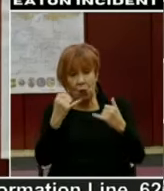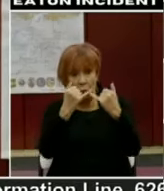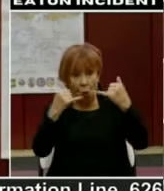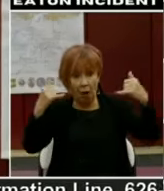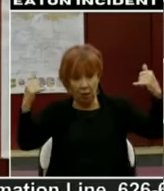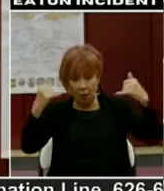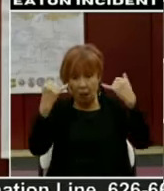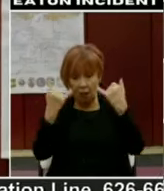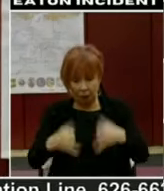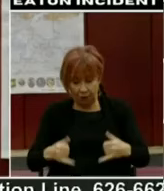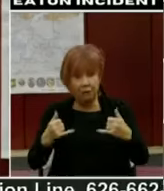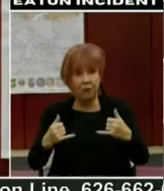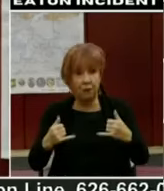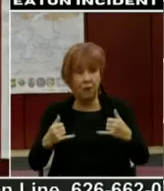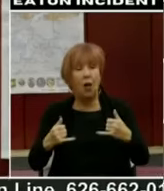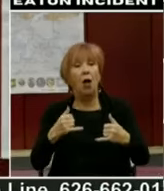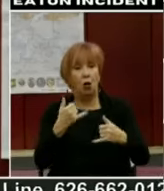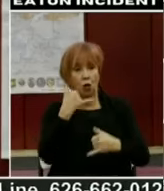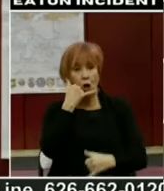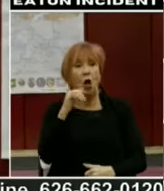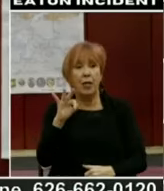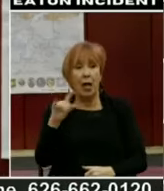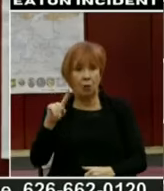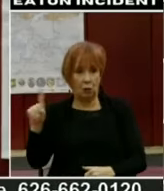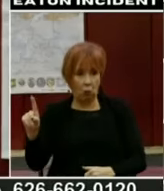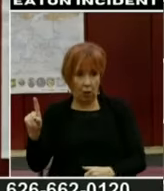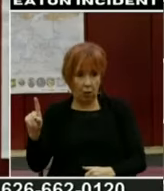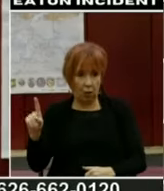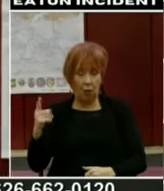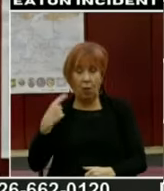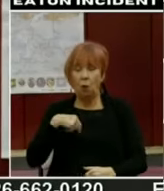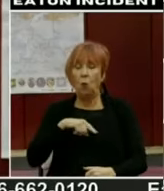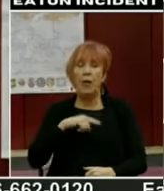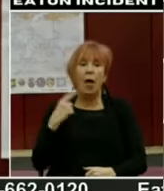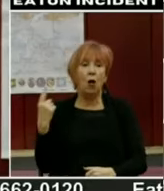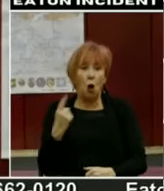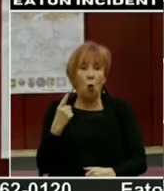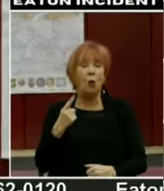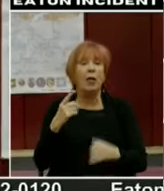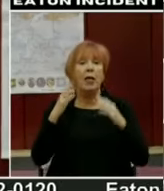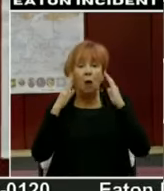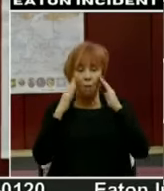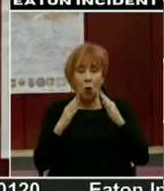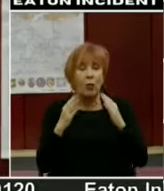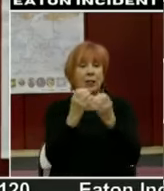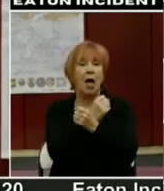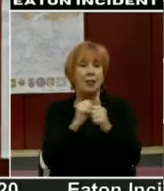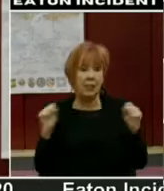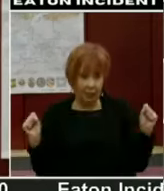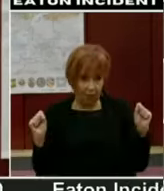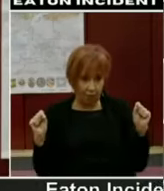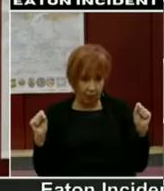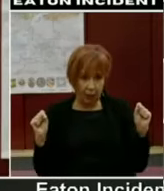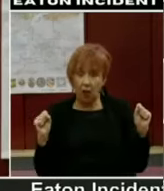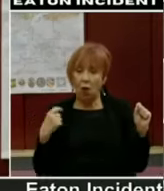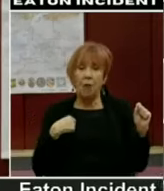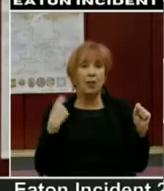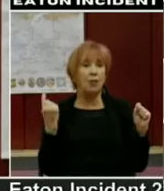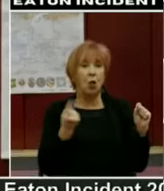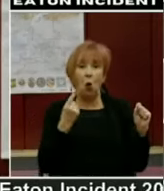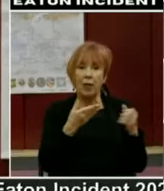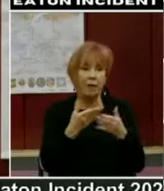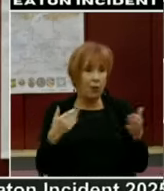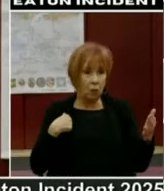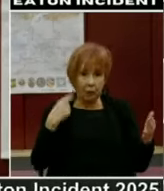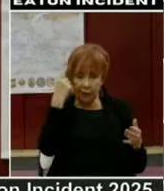That is our number one safety concern. Safety has driven all of our decision making every step along the way, and I want to ensure that all of you have